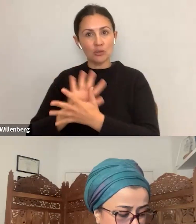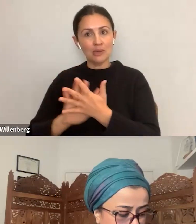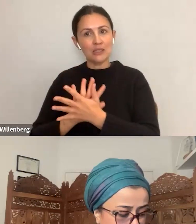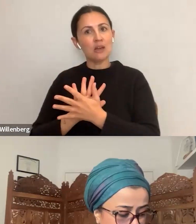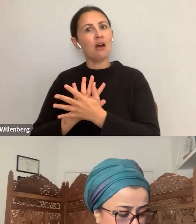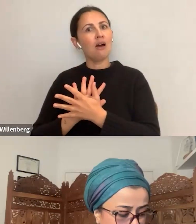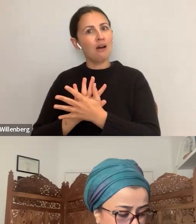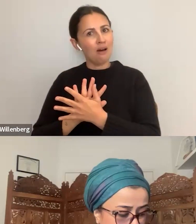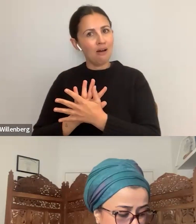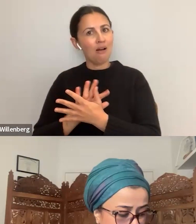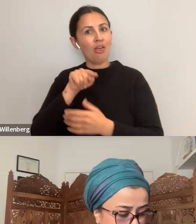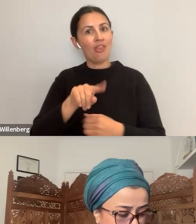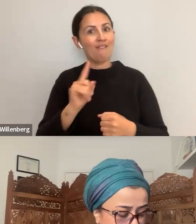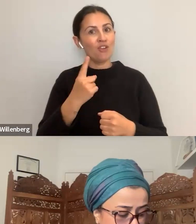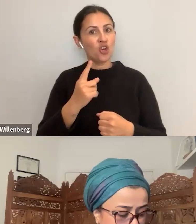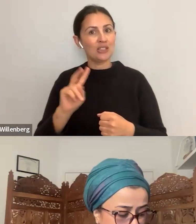third generation.